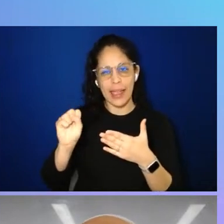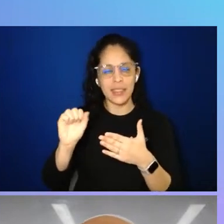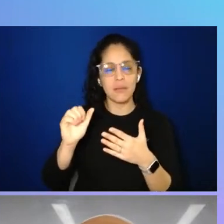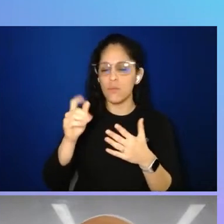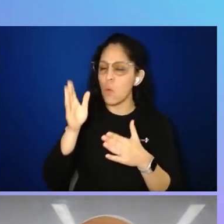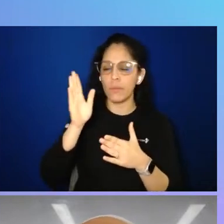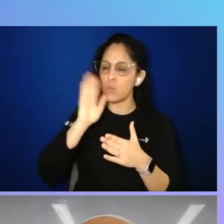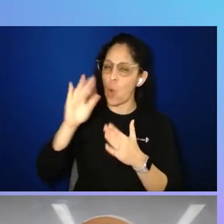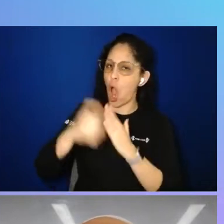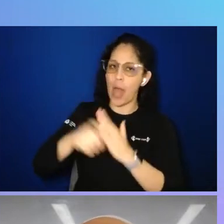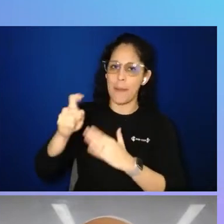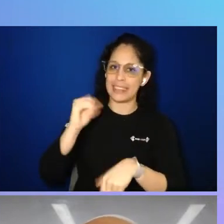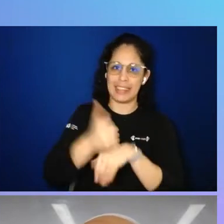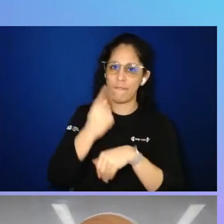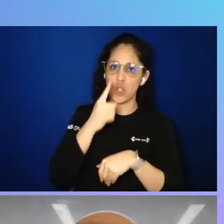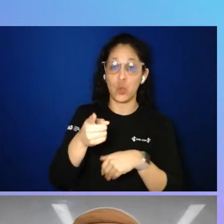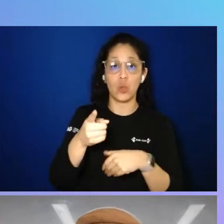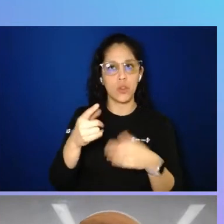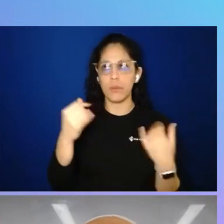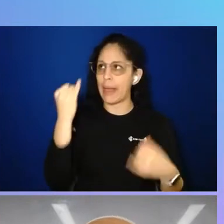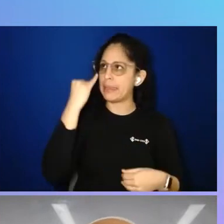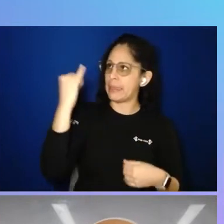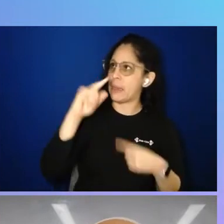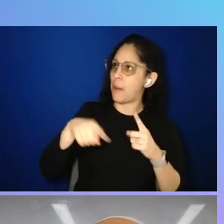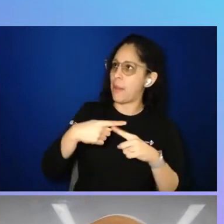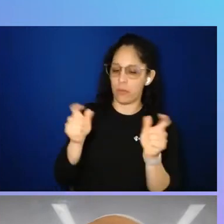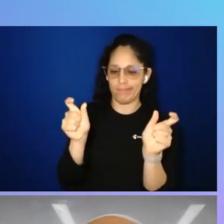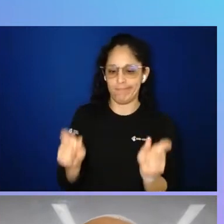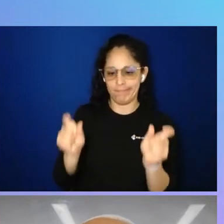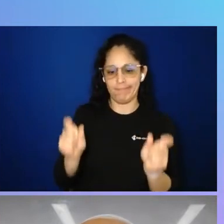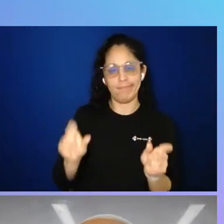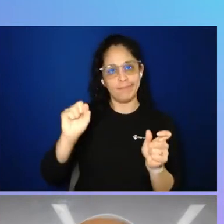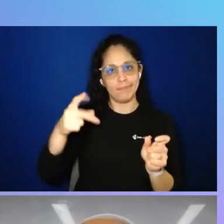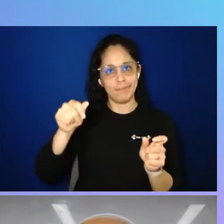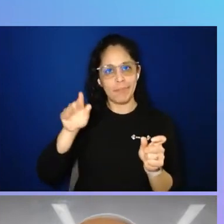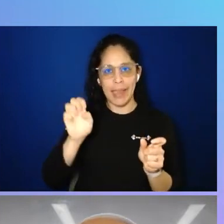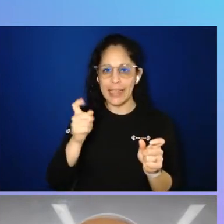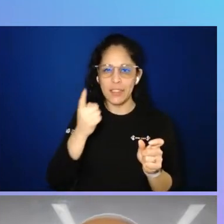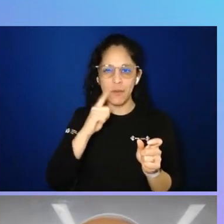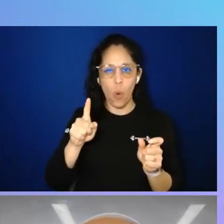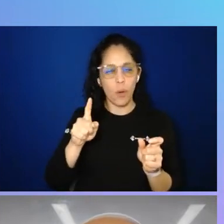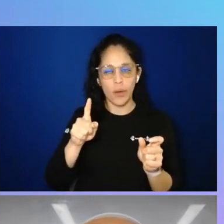it just takes the ideal space or the ideal width for the text line.